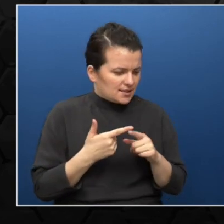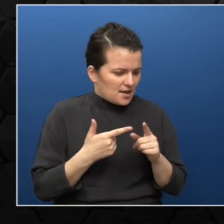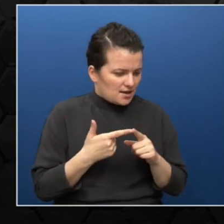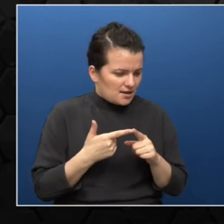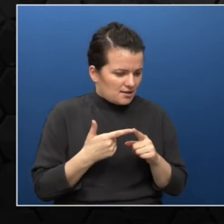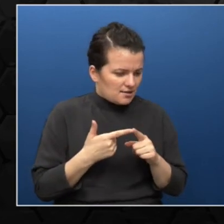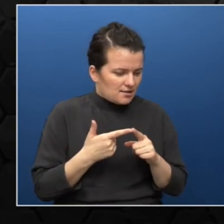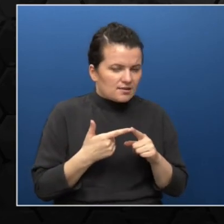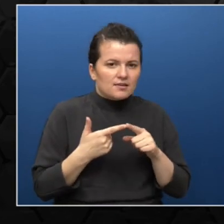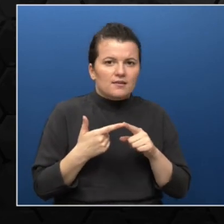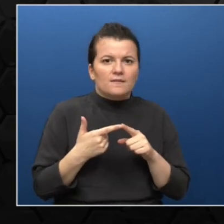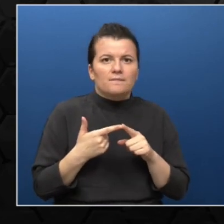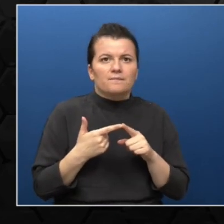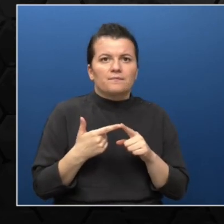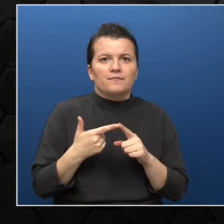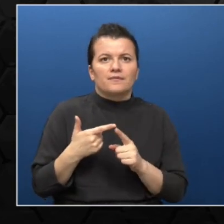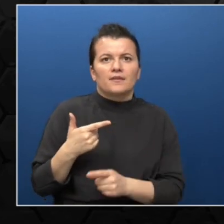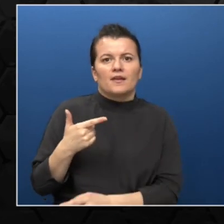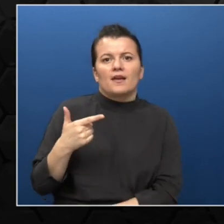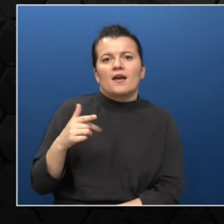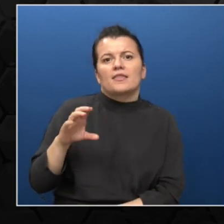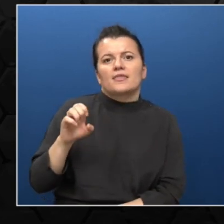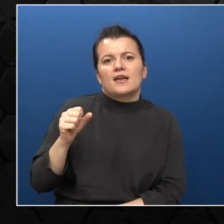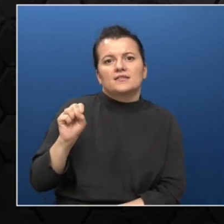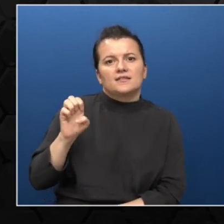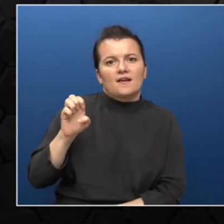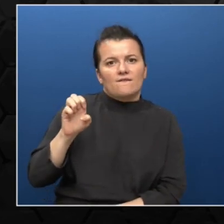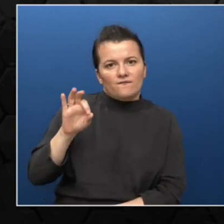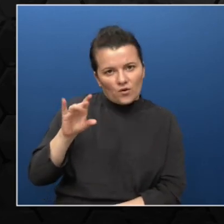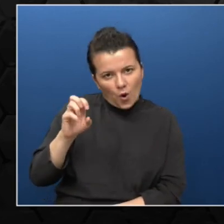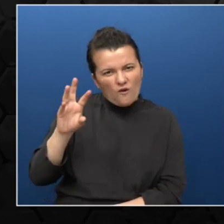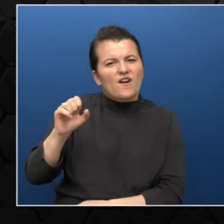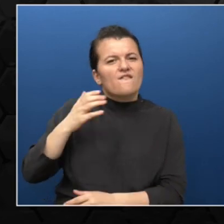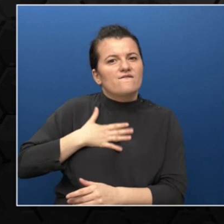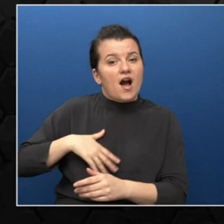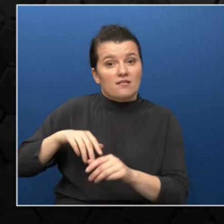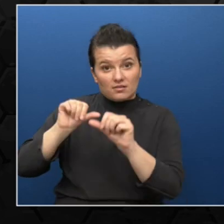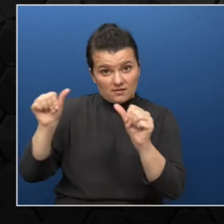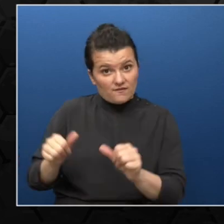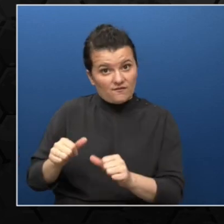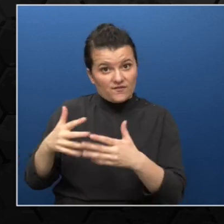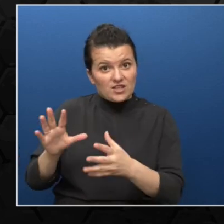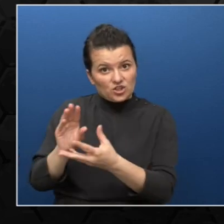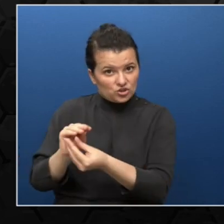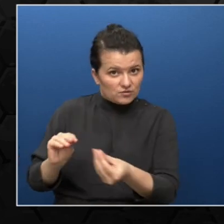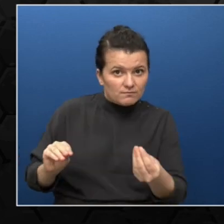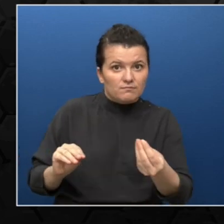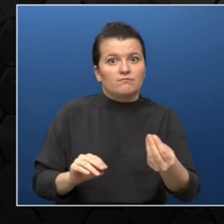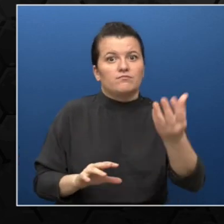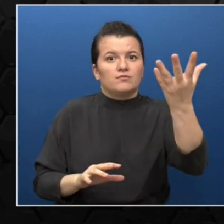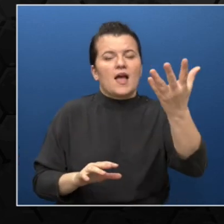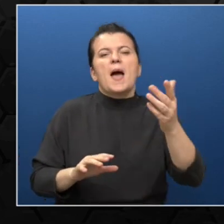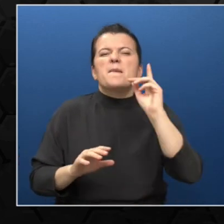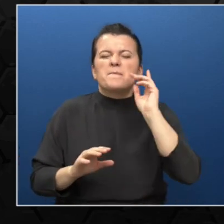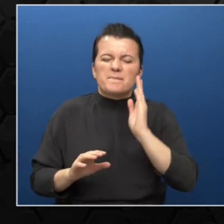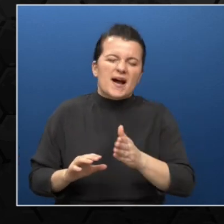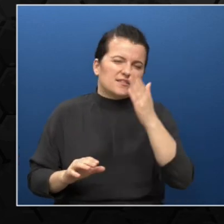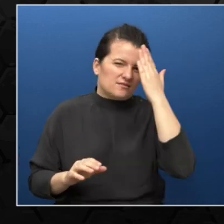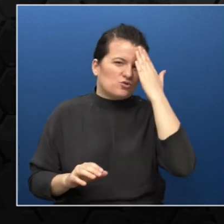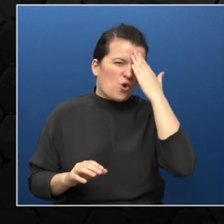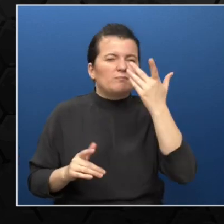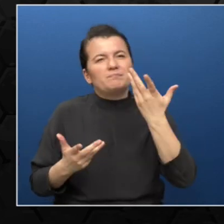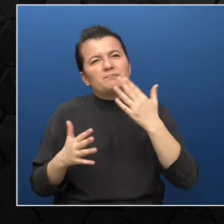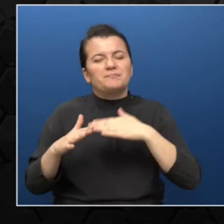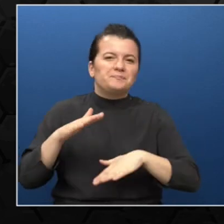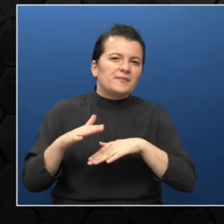using TensorFlow.js in your application later, you will still need to know some basic knowledge about the API